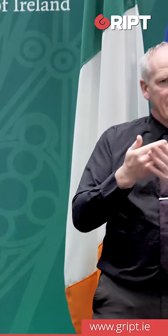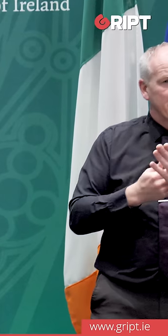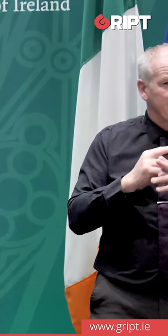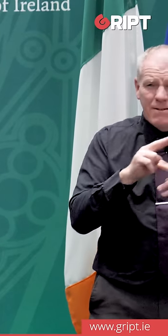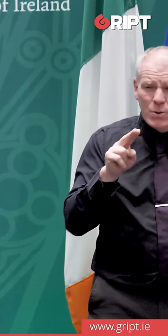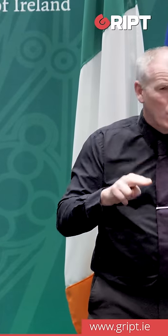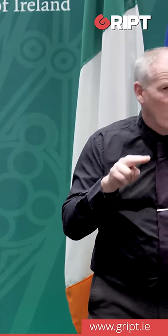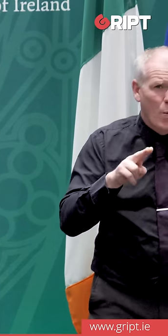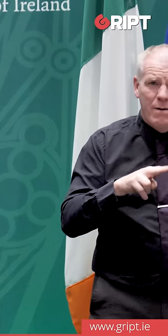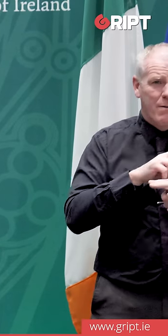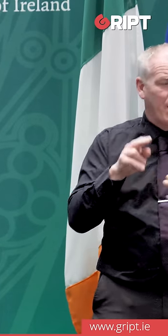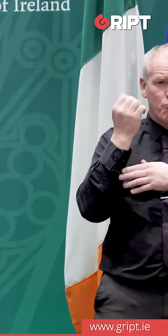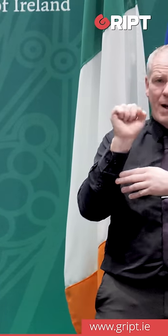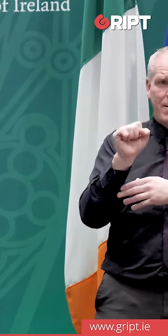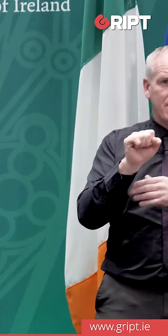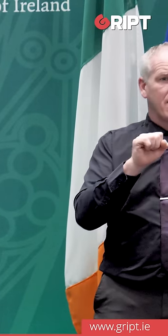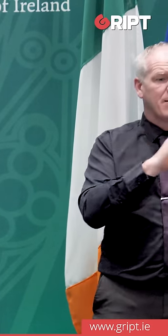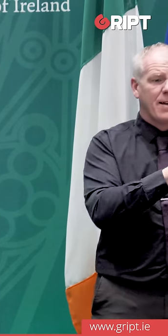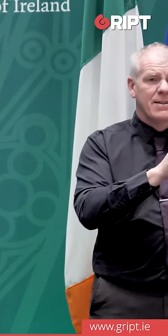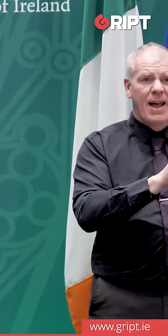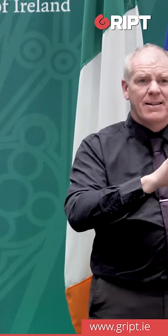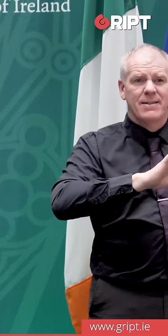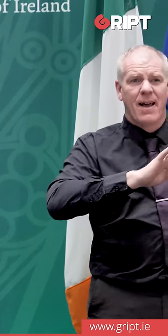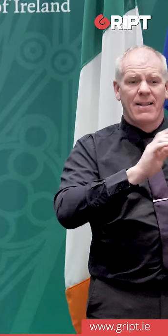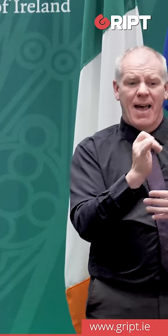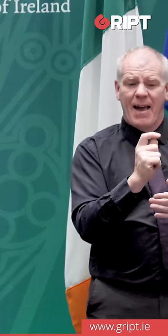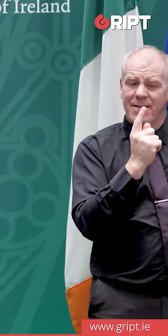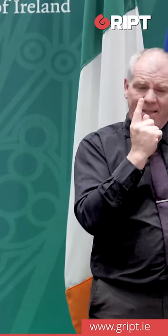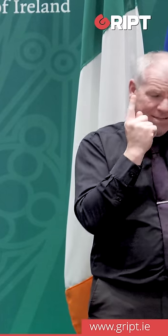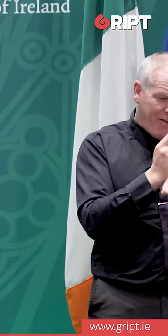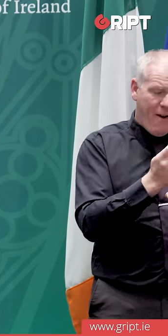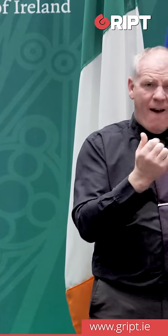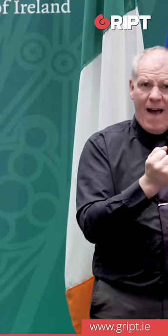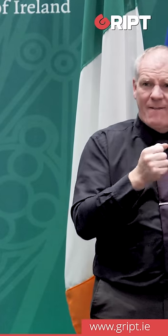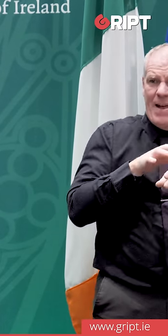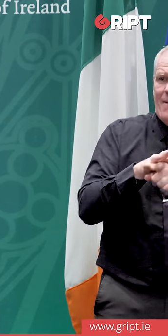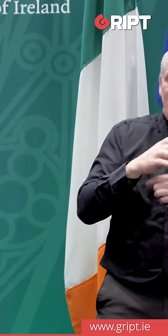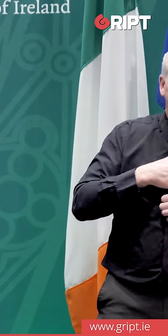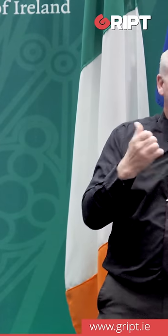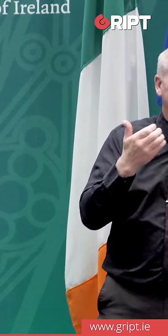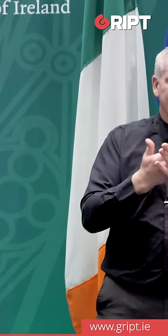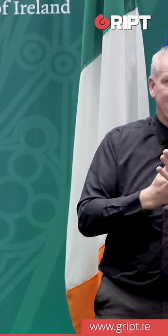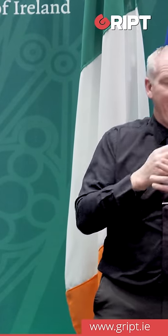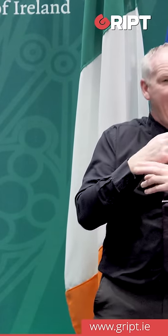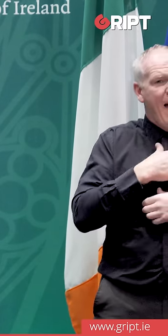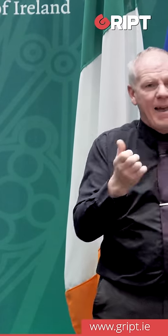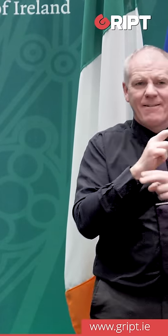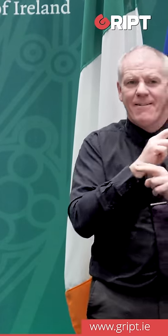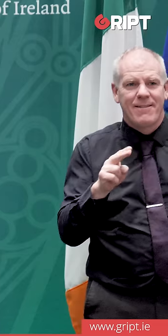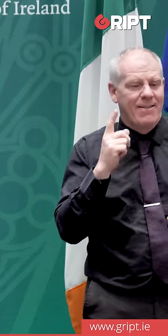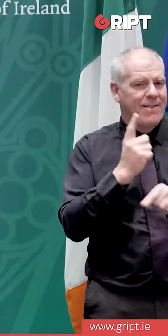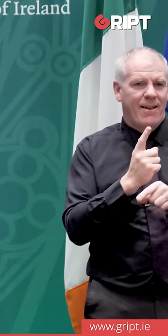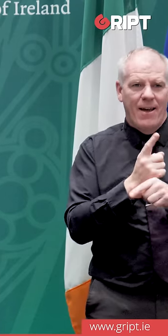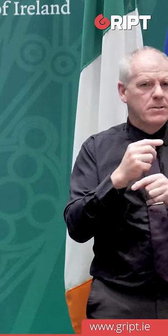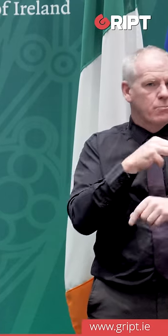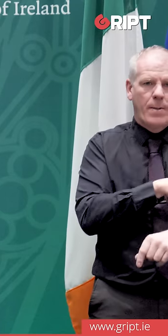isn't radical. The 89 Act already has incitement to hatred legislation. Hate is not defined, but that is